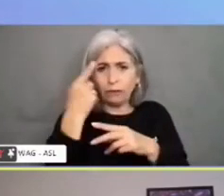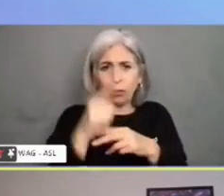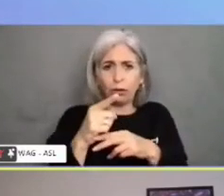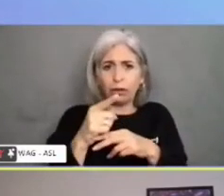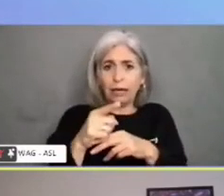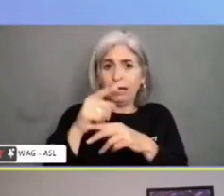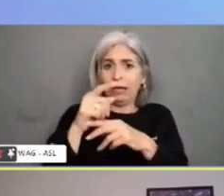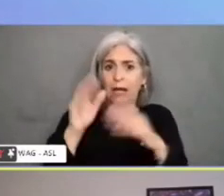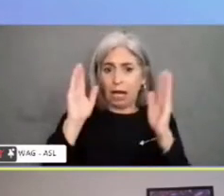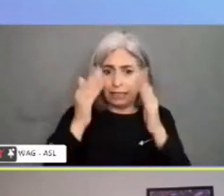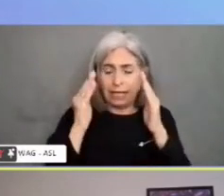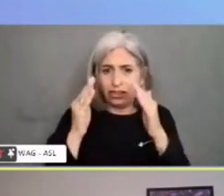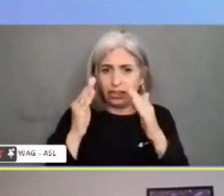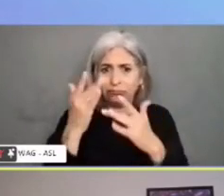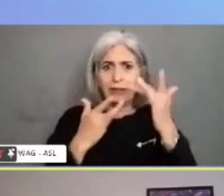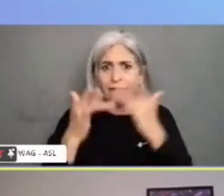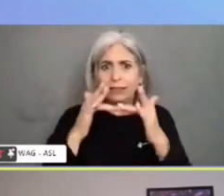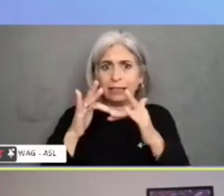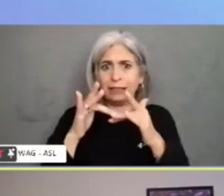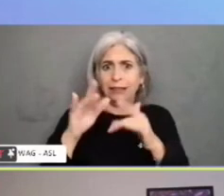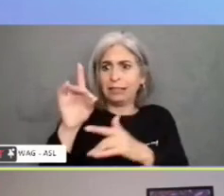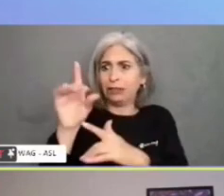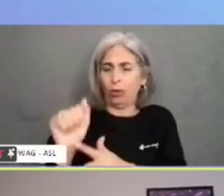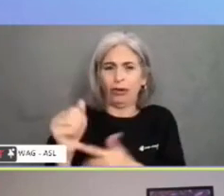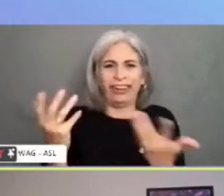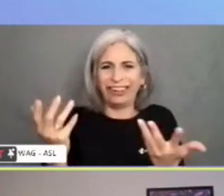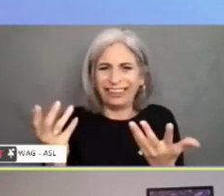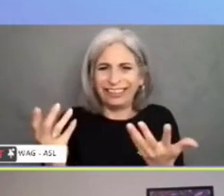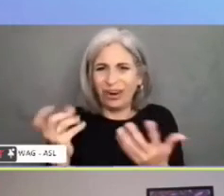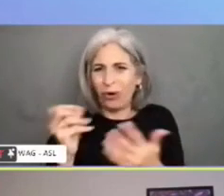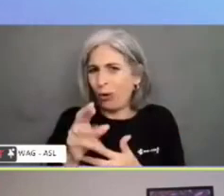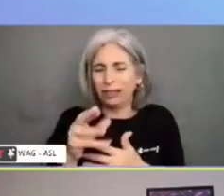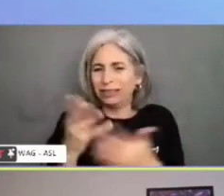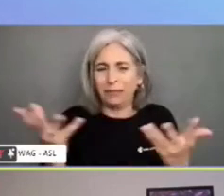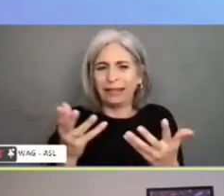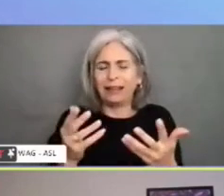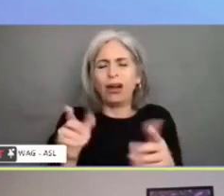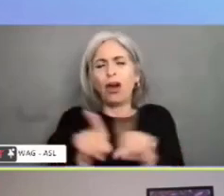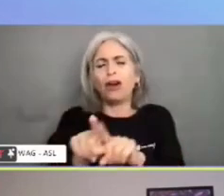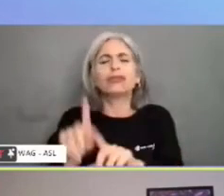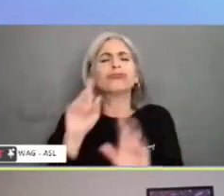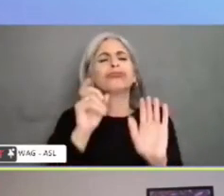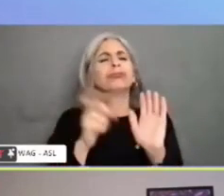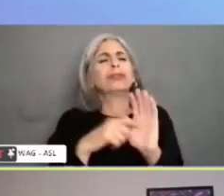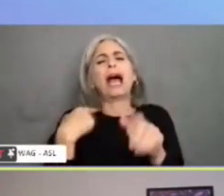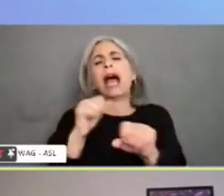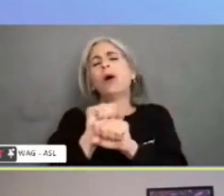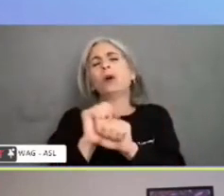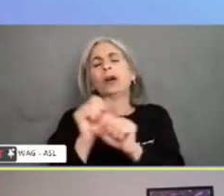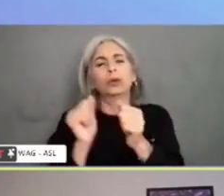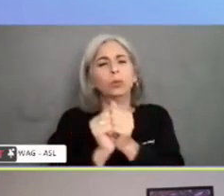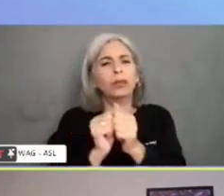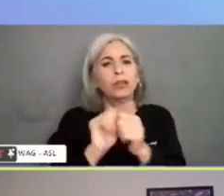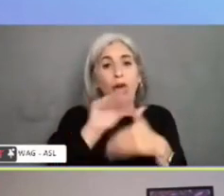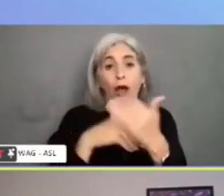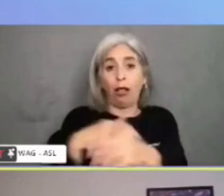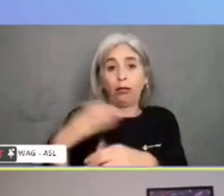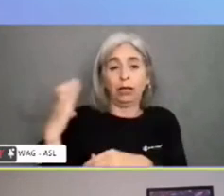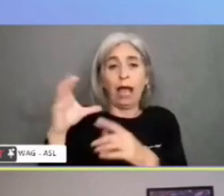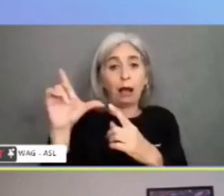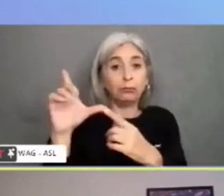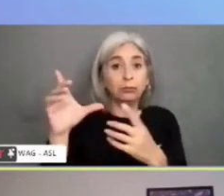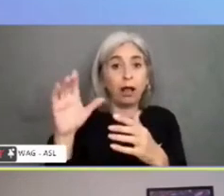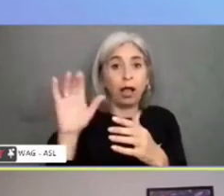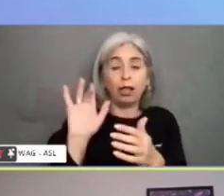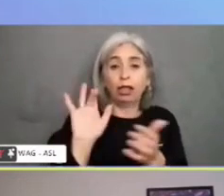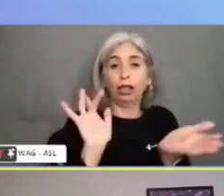deficit disorder or some other acronym of the sort. I've also seen, I used to work at a place that had an all caps log on